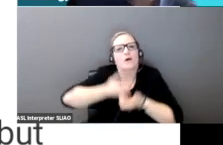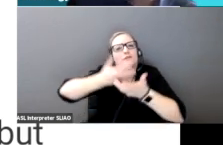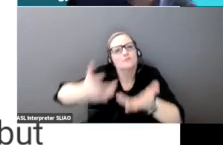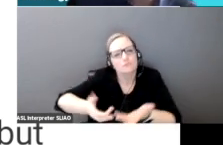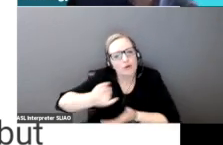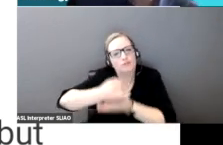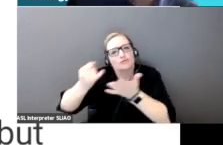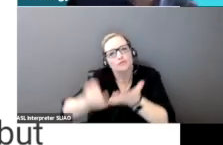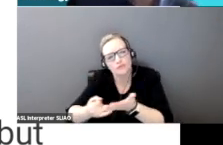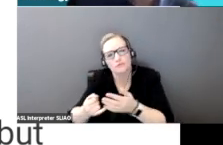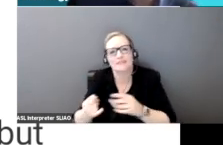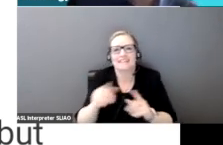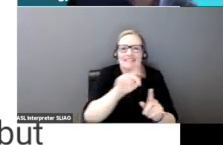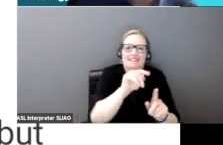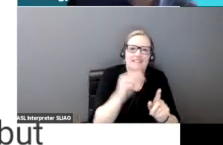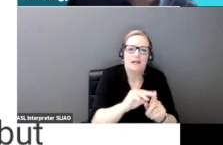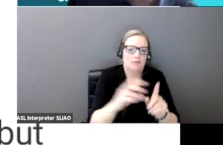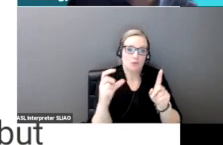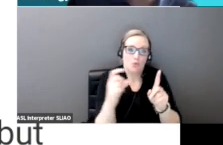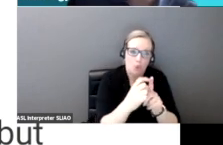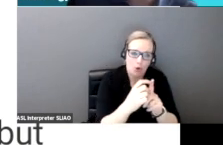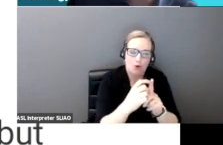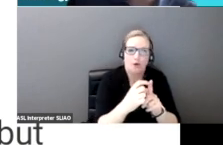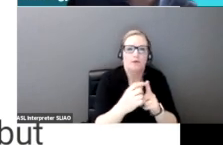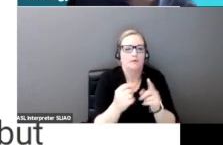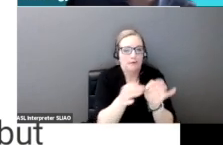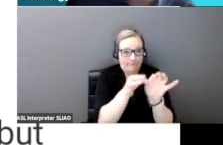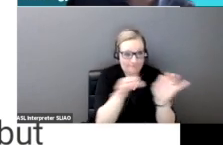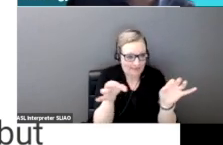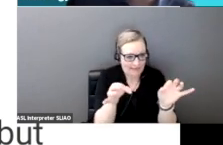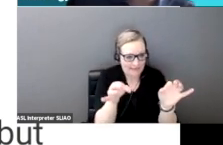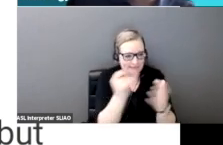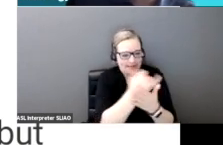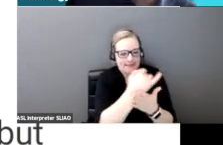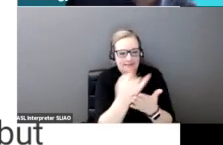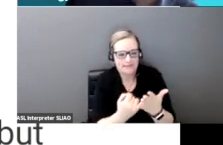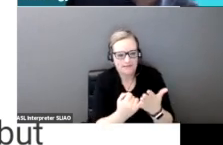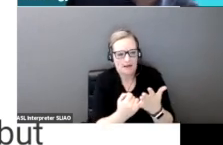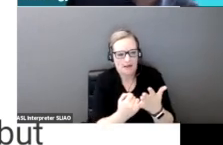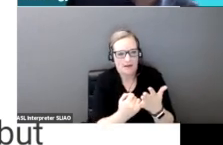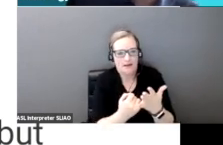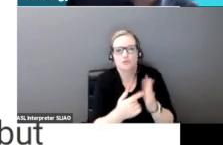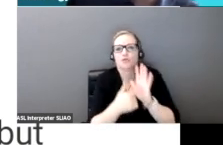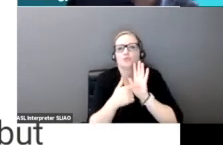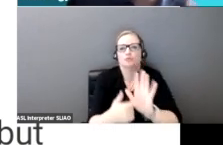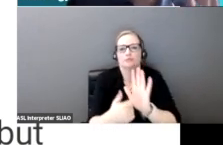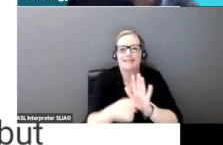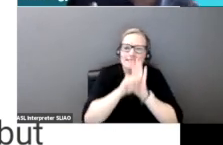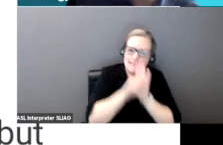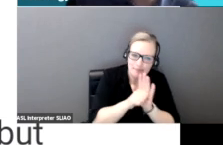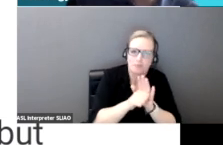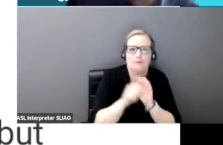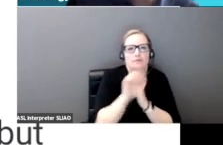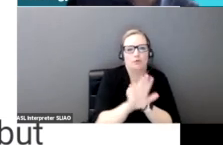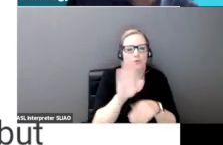or design used to represent your product, service, or other aspect of your business. And so those two